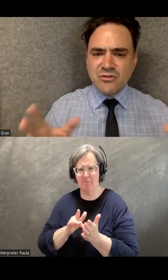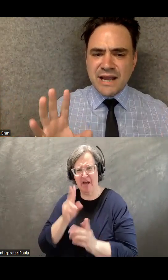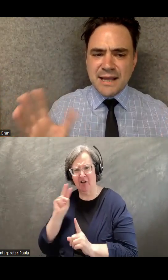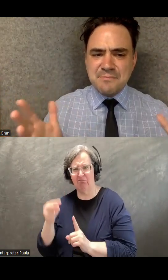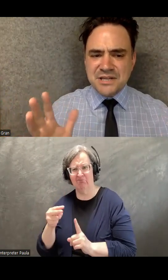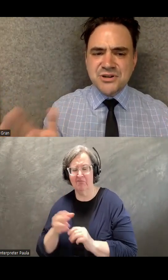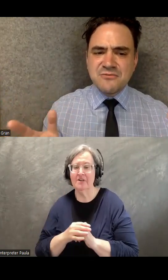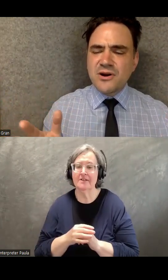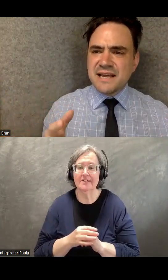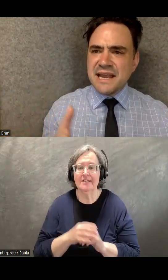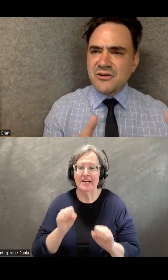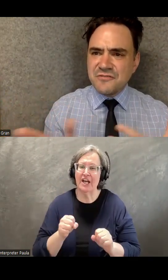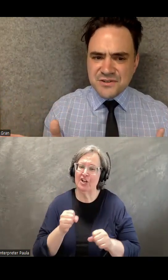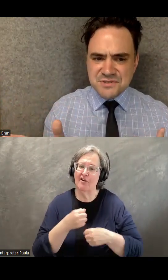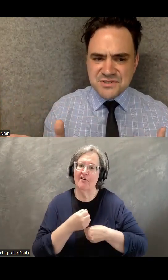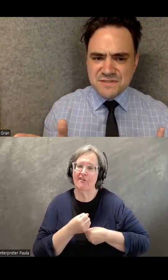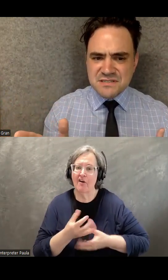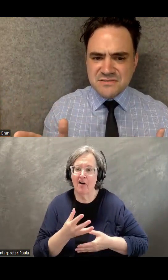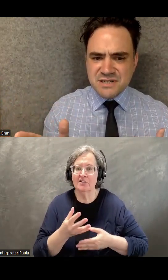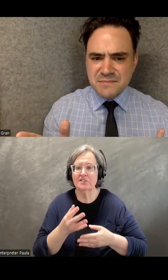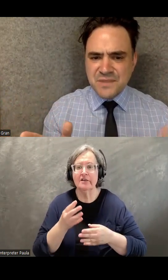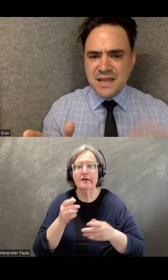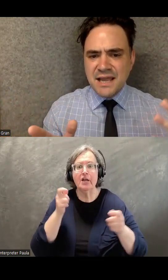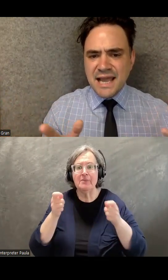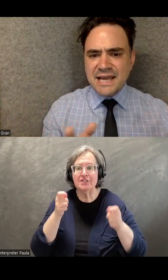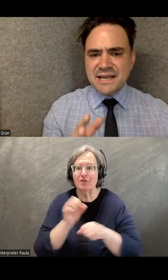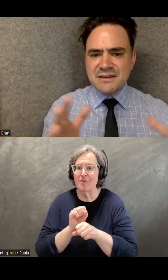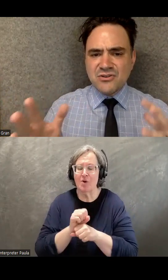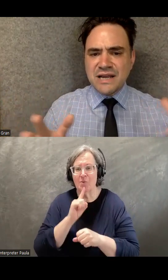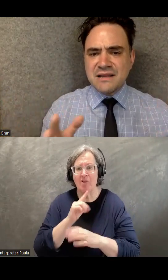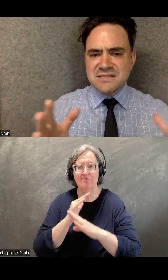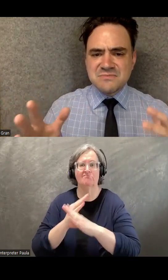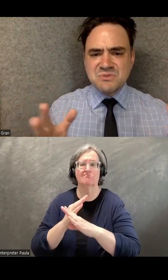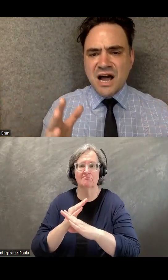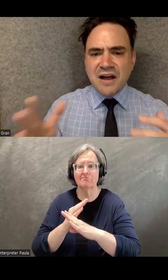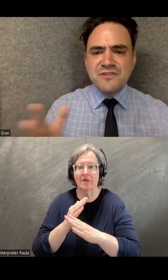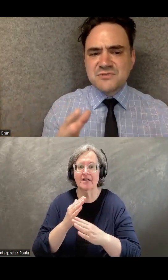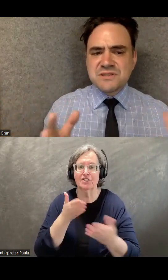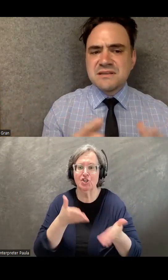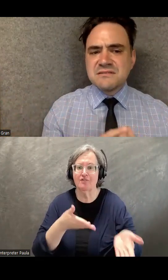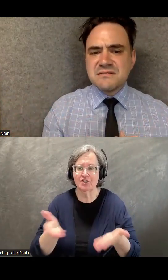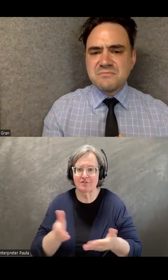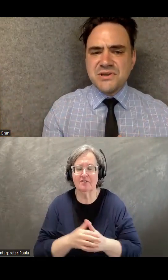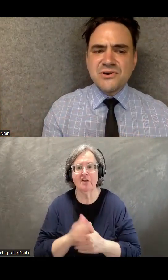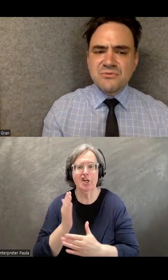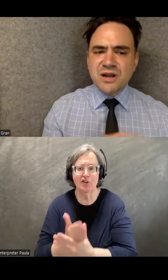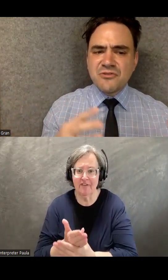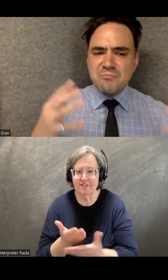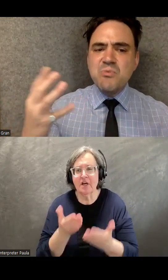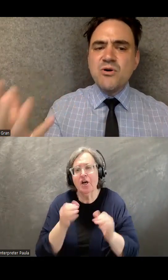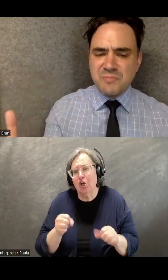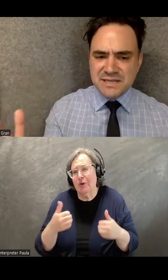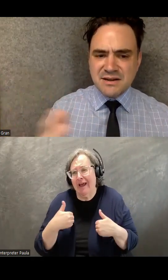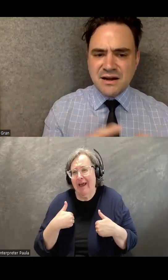It can create administrative work that interferes with service delivery. And it can create some conflict with the peer and